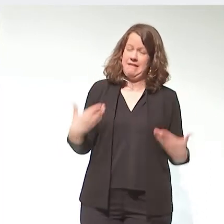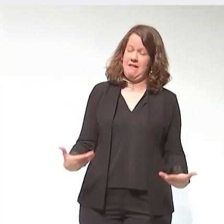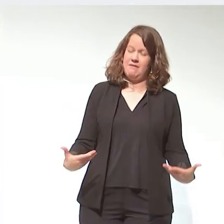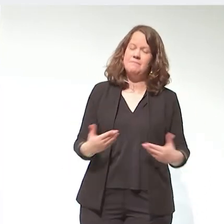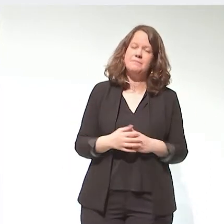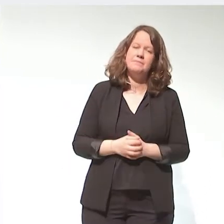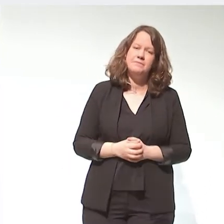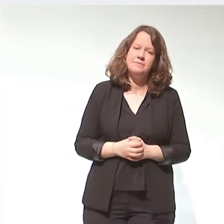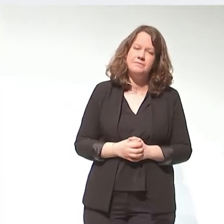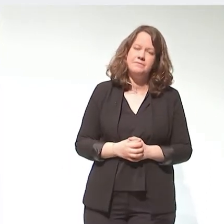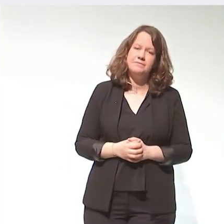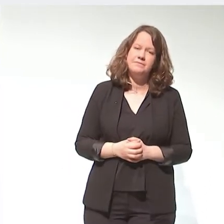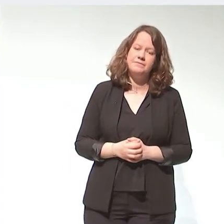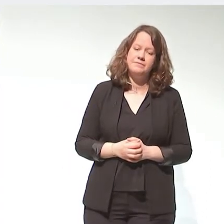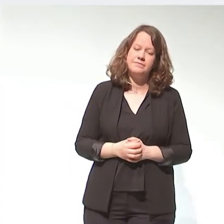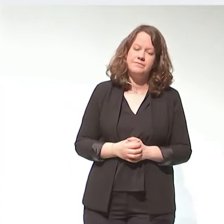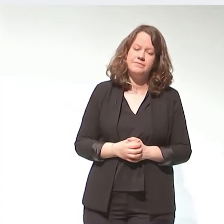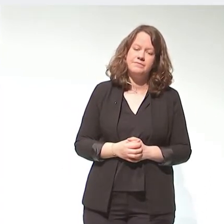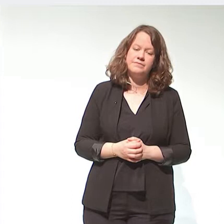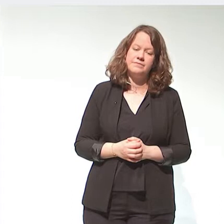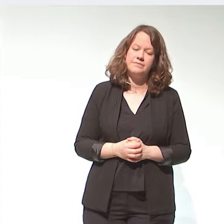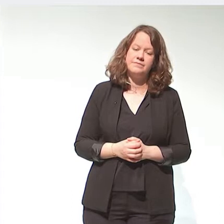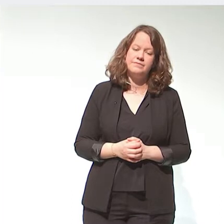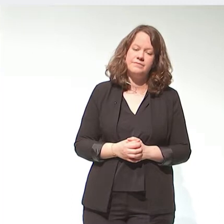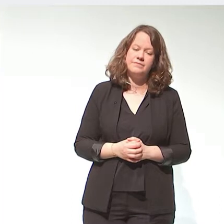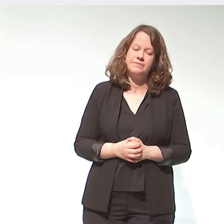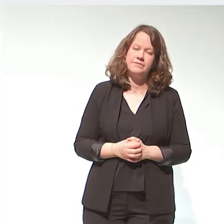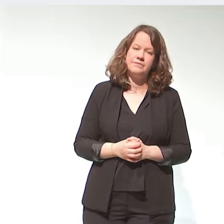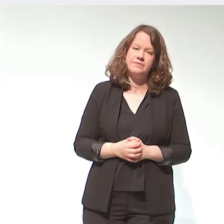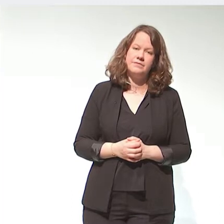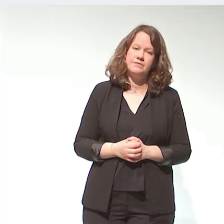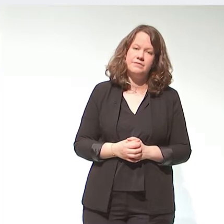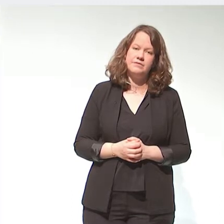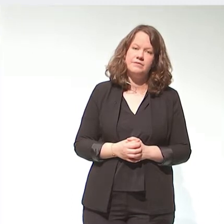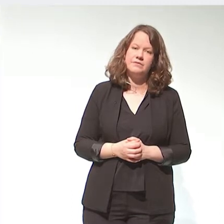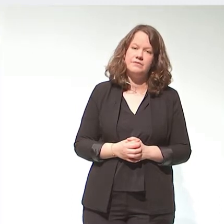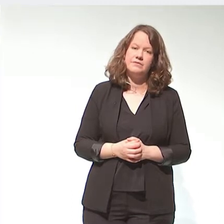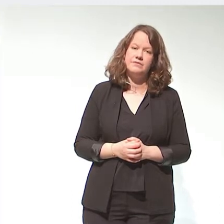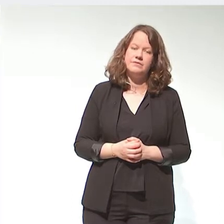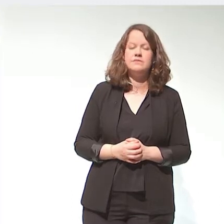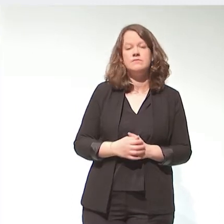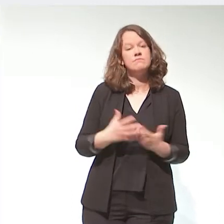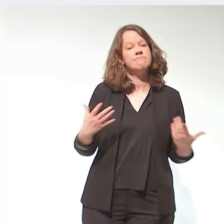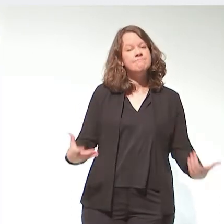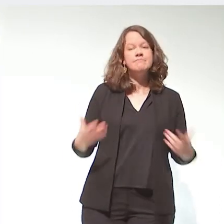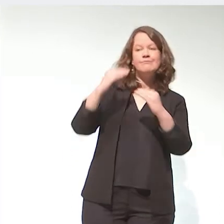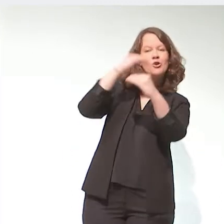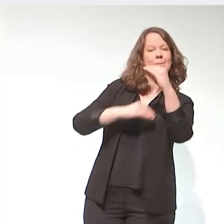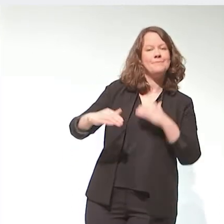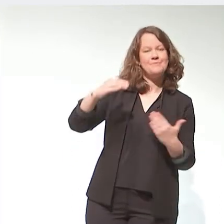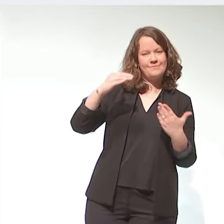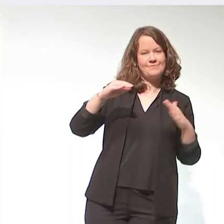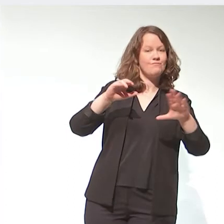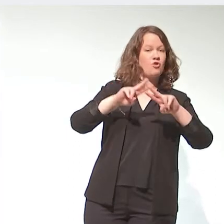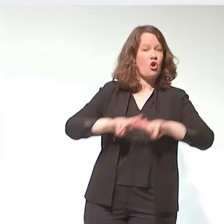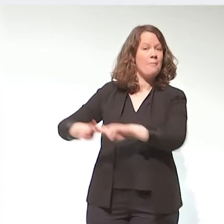help to disabled people. I believe that the European